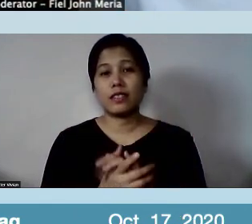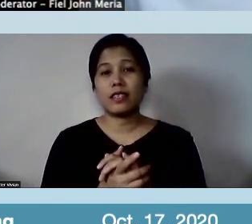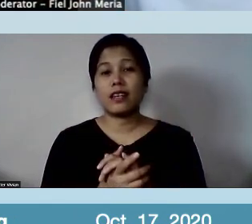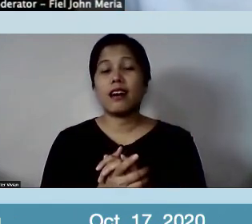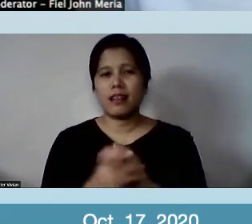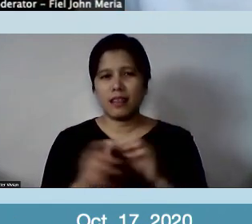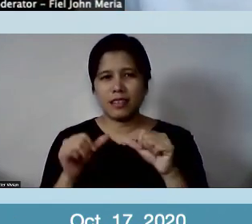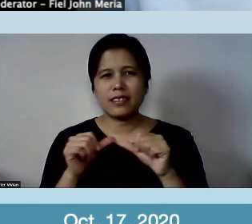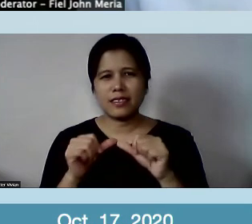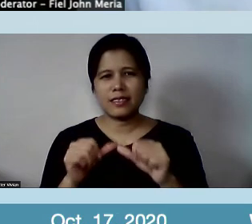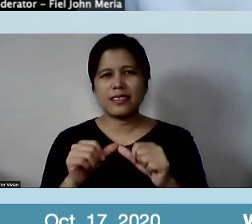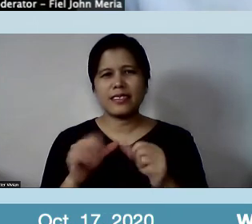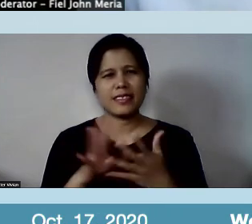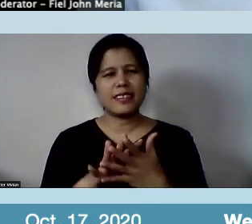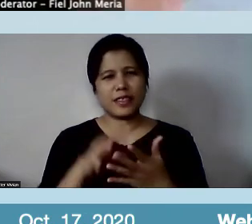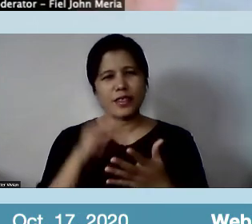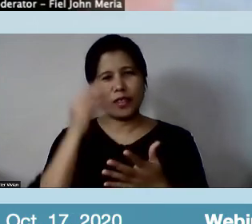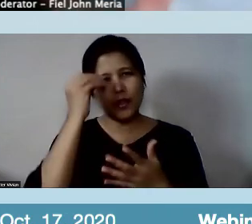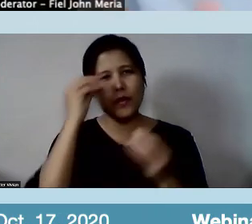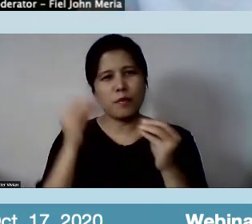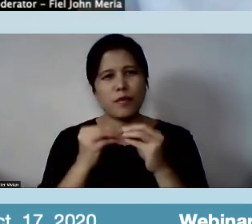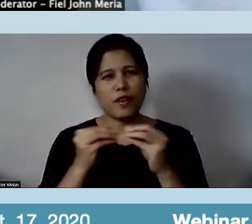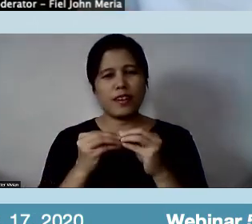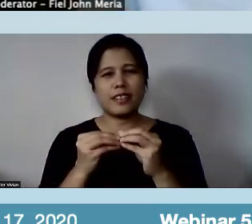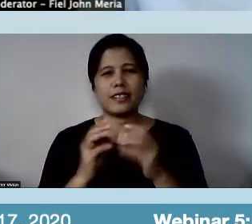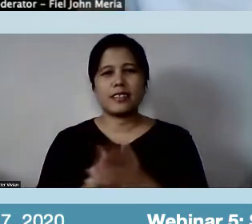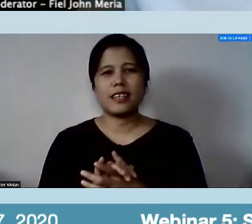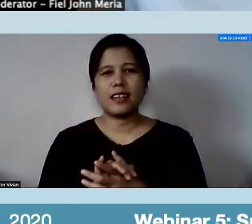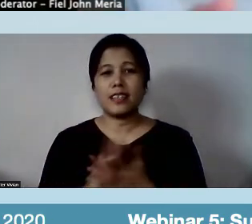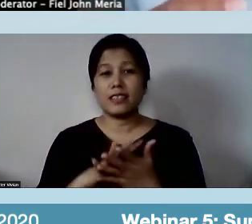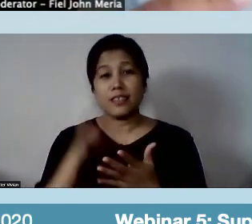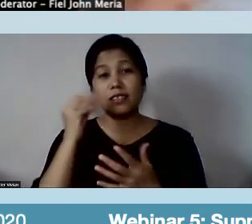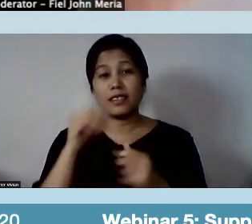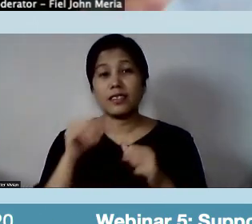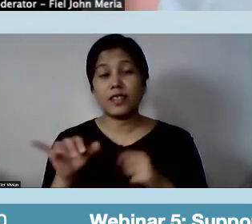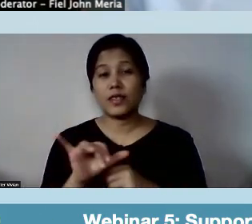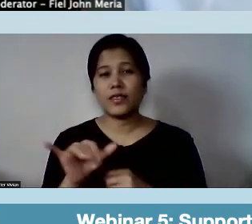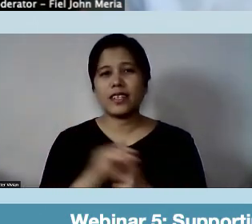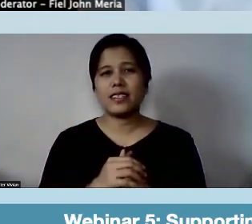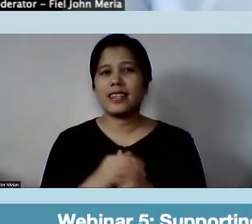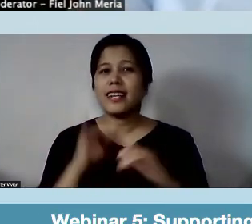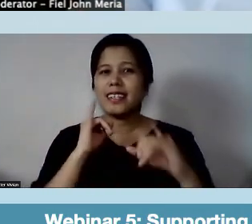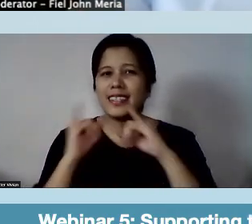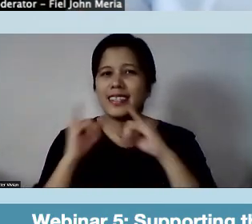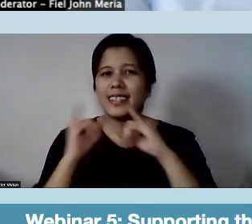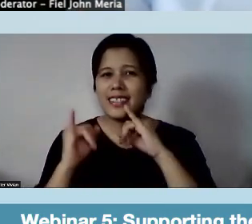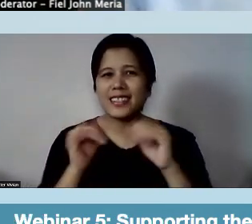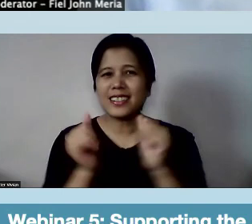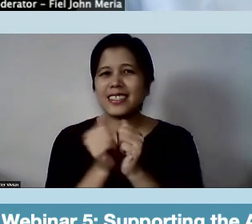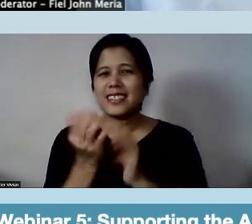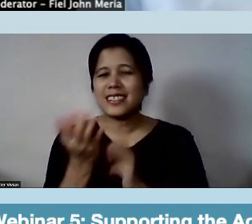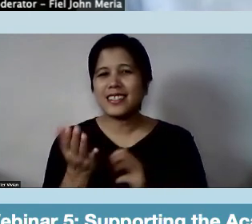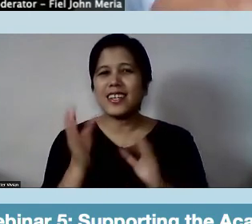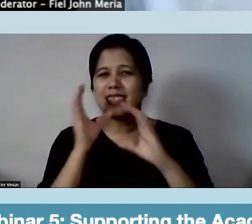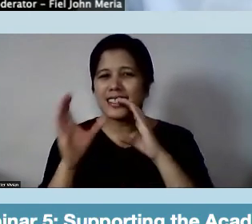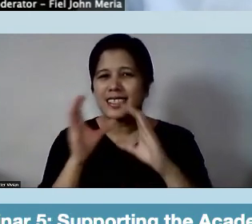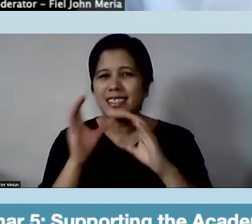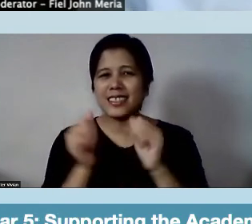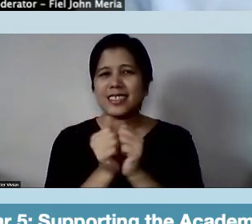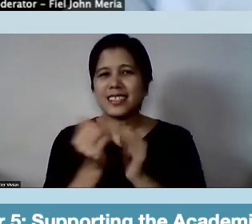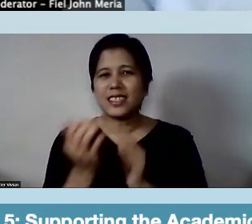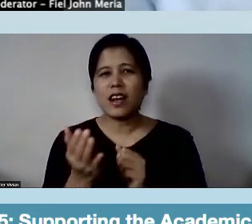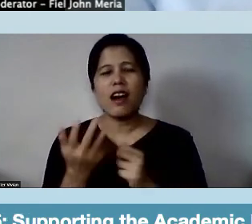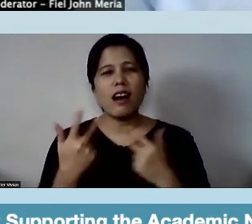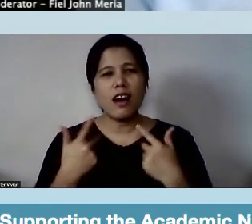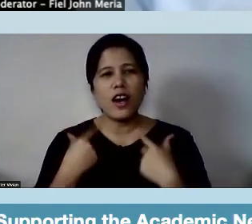learn more. And we want to translate that learning as well to some interaction with you, right? And we have a few